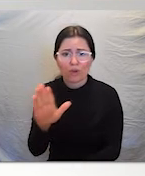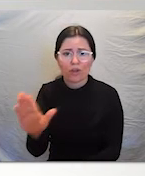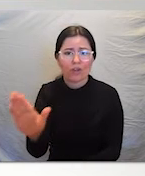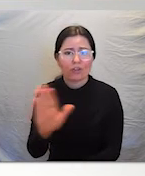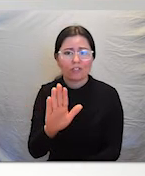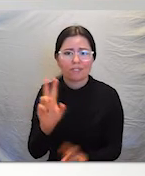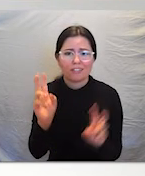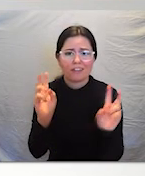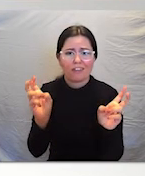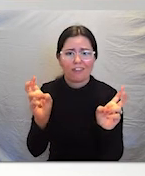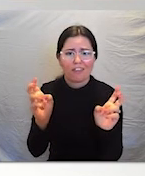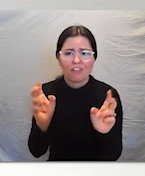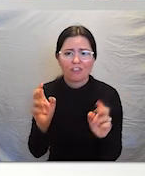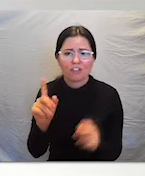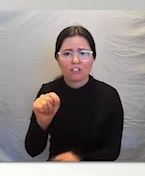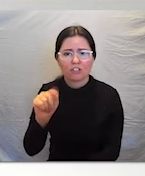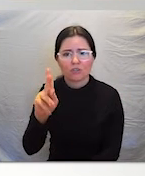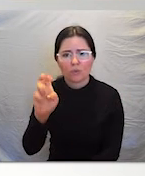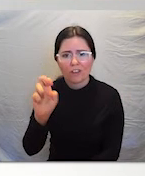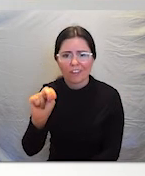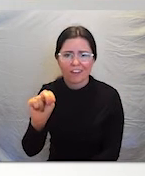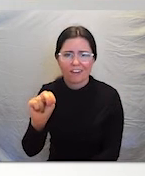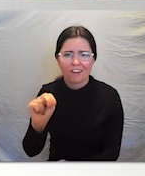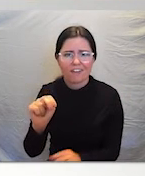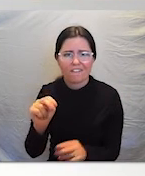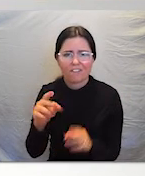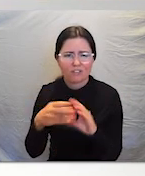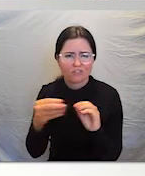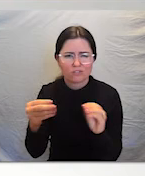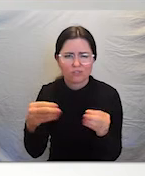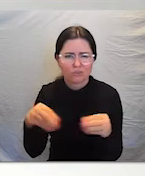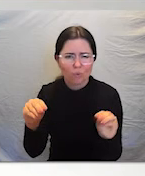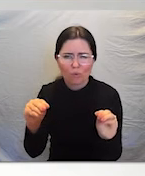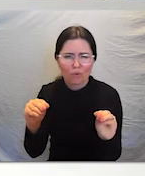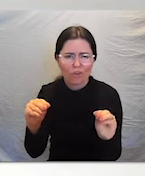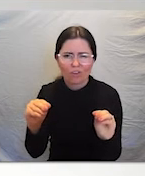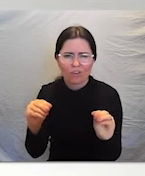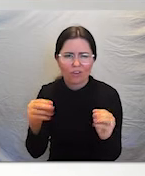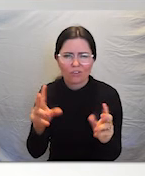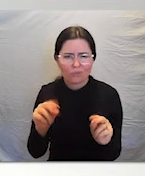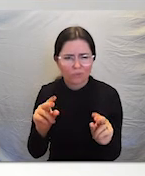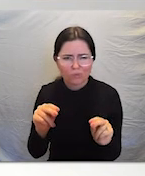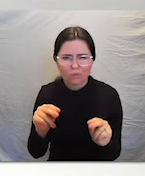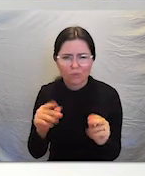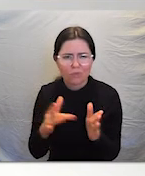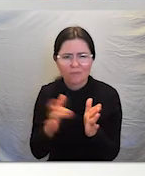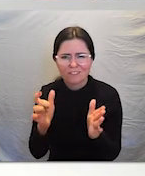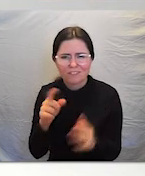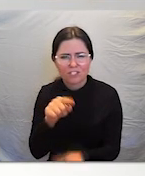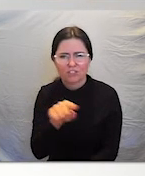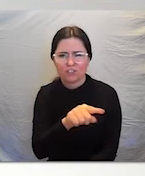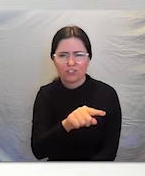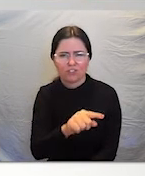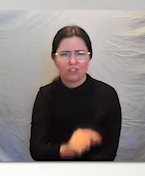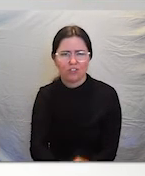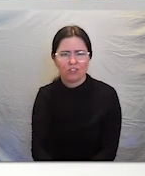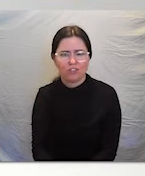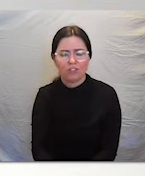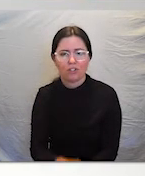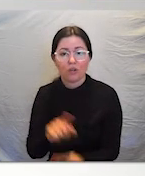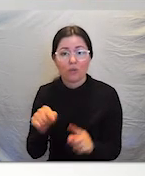store and used. Once you feel that way,